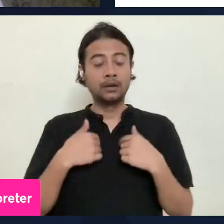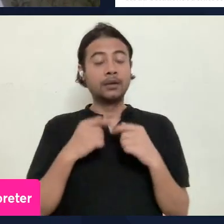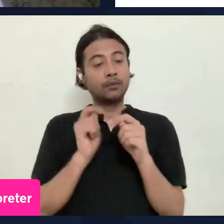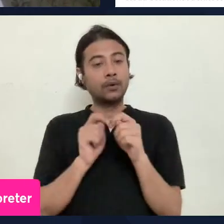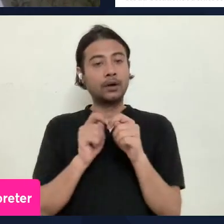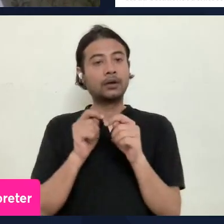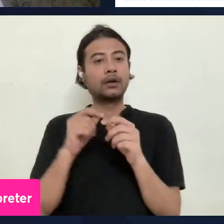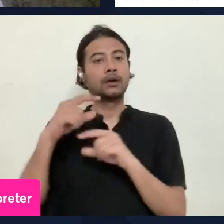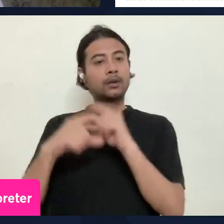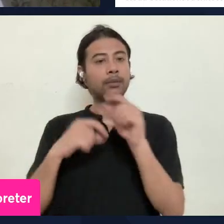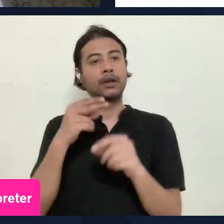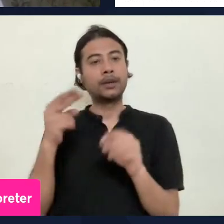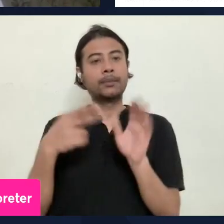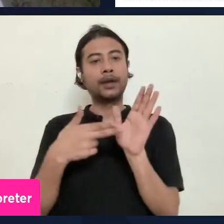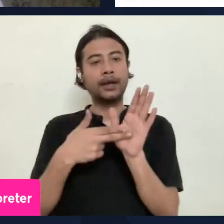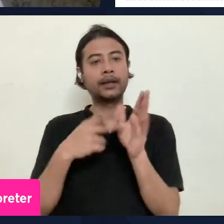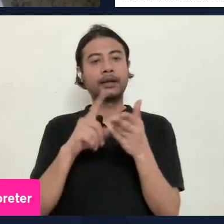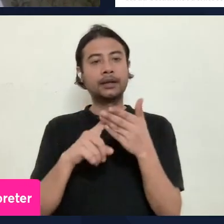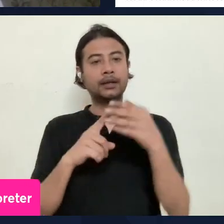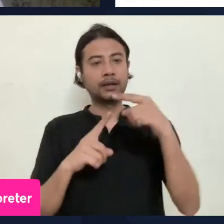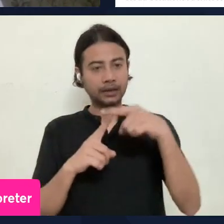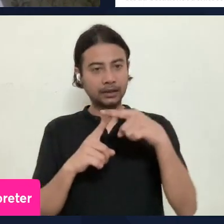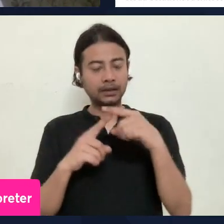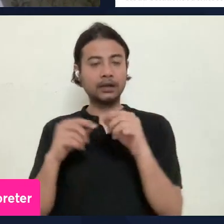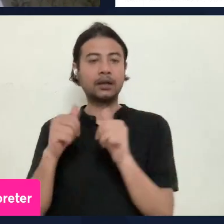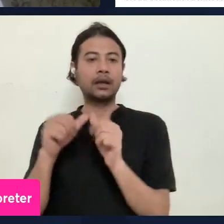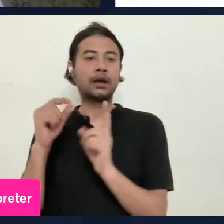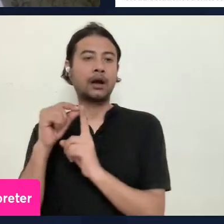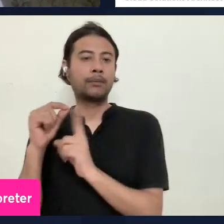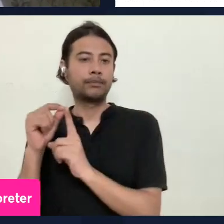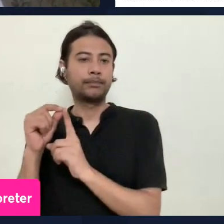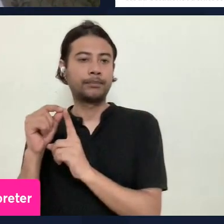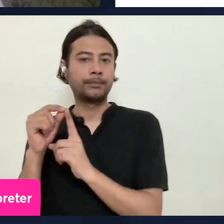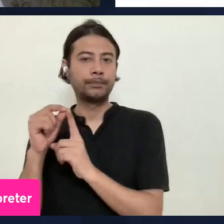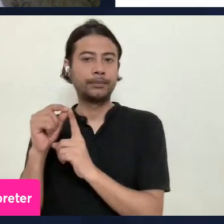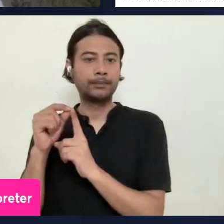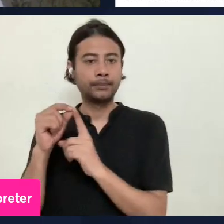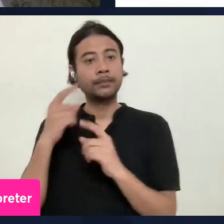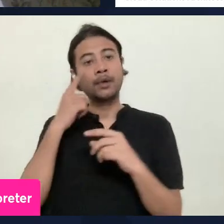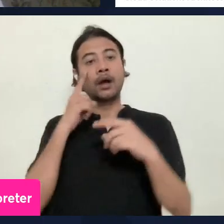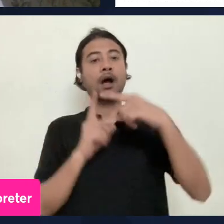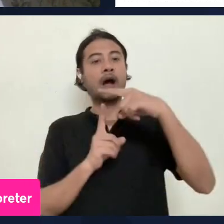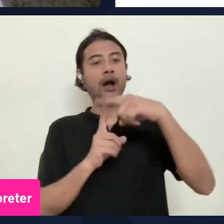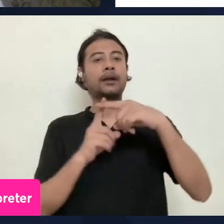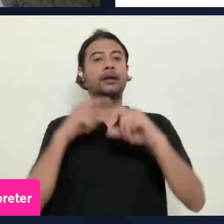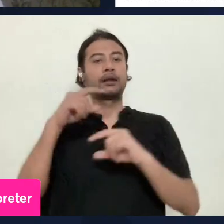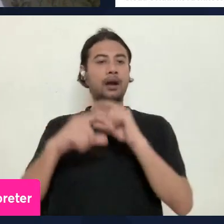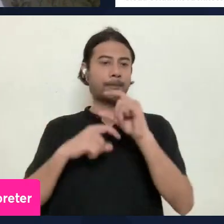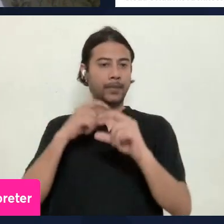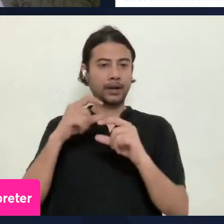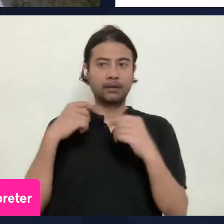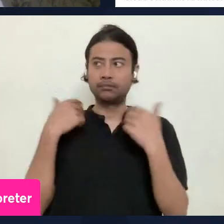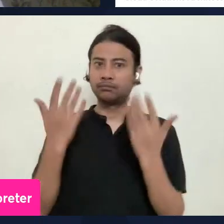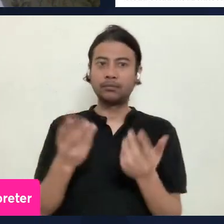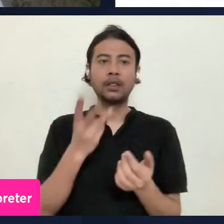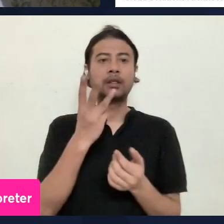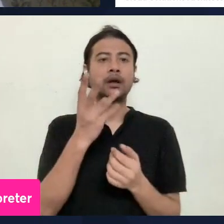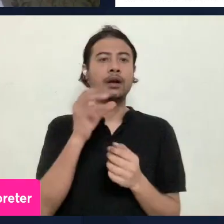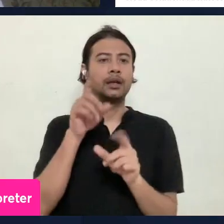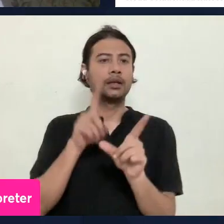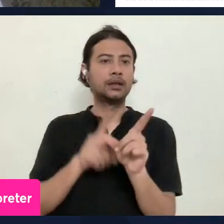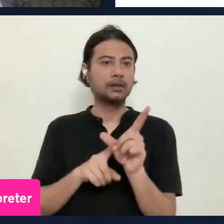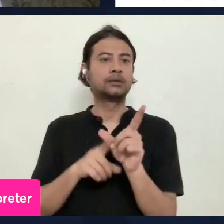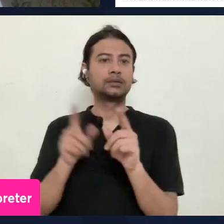NetApp is a intelligent data infrastructure company which has been in business now for over 3 decades,